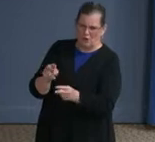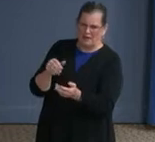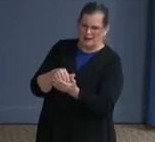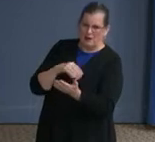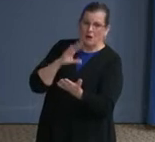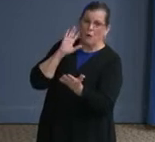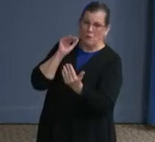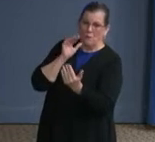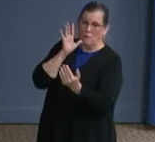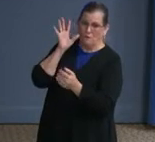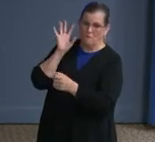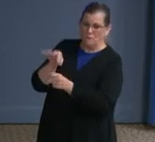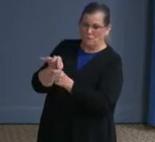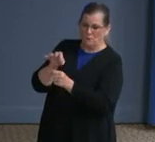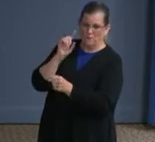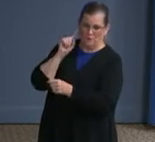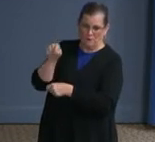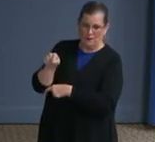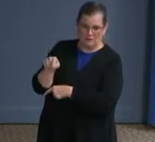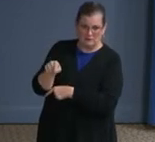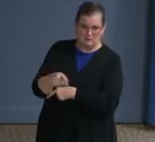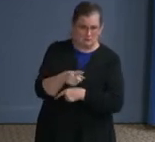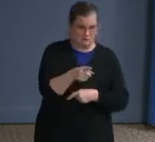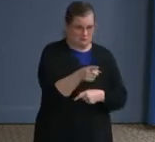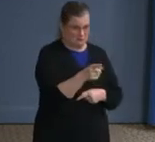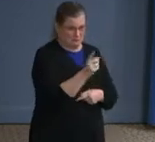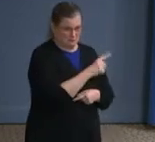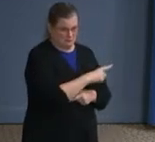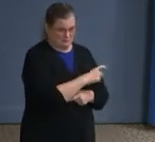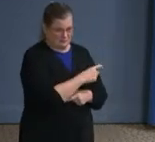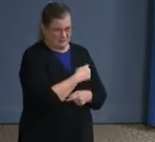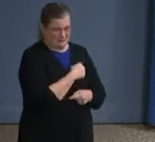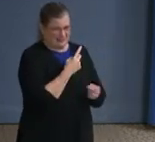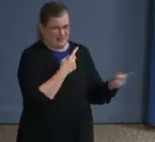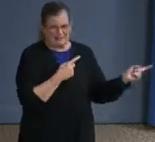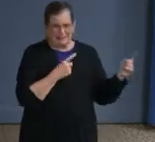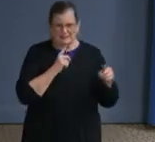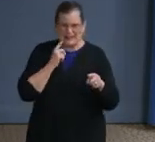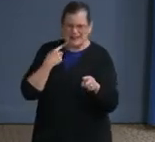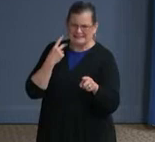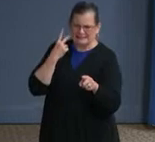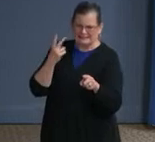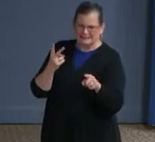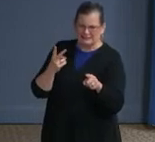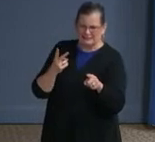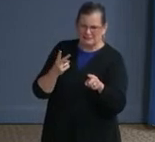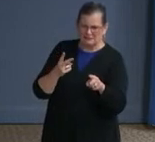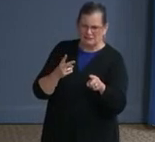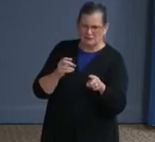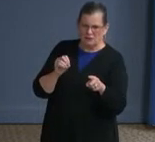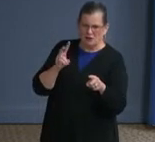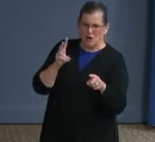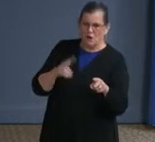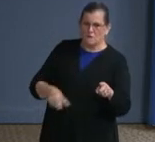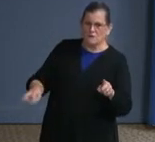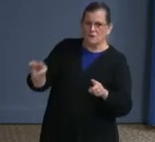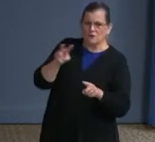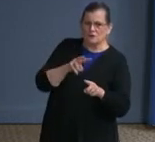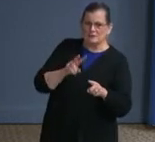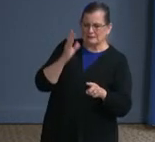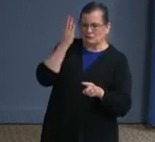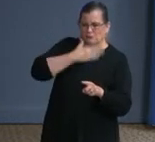for it. Do you feel that because I see it as being an oversight mechanism. Do